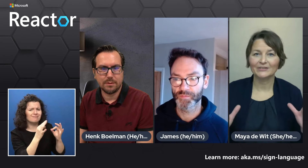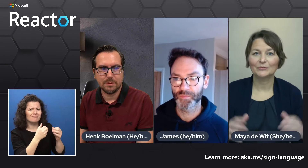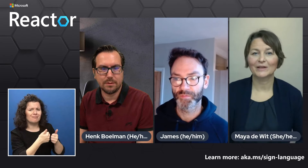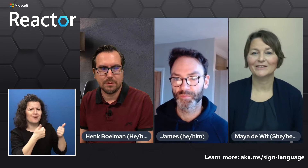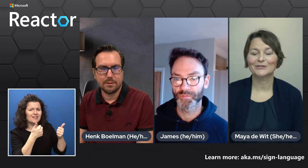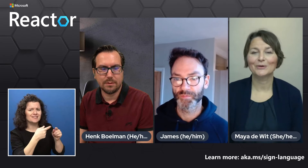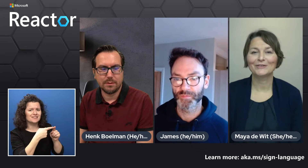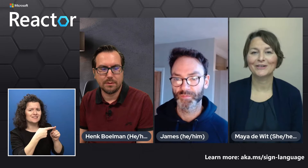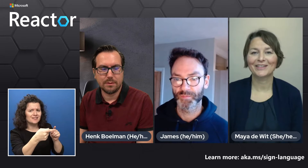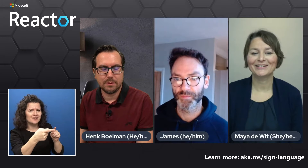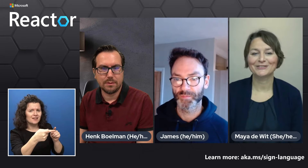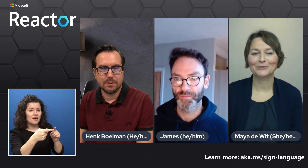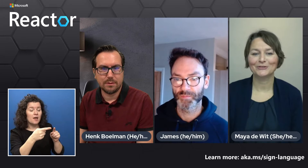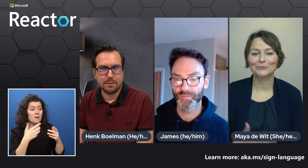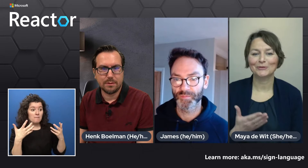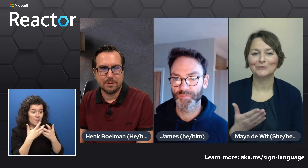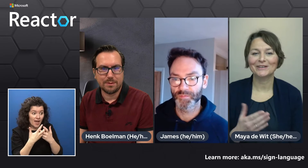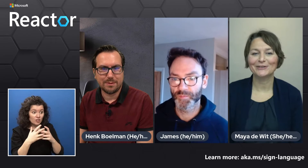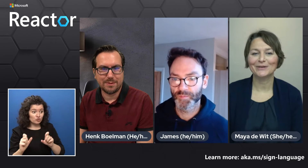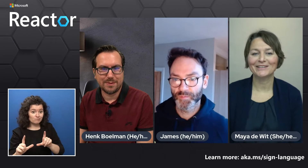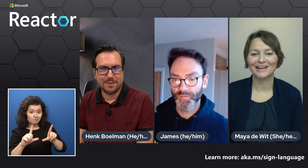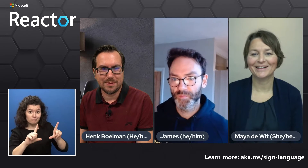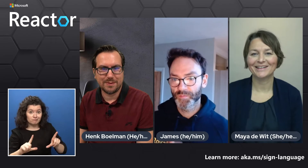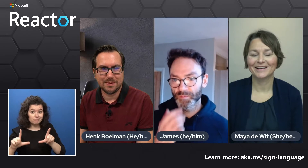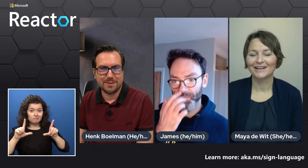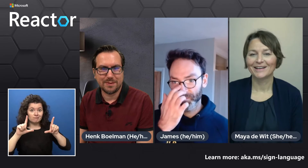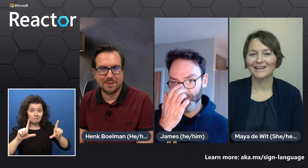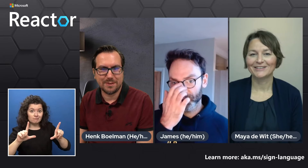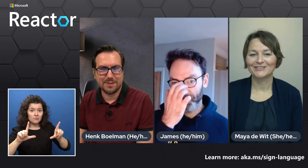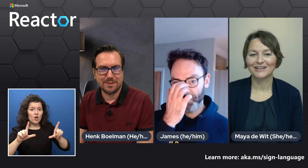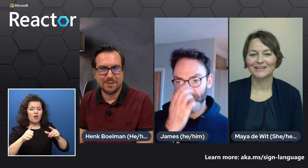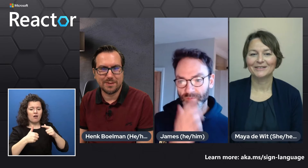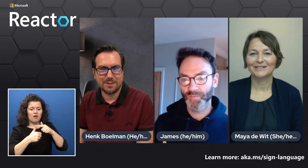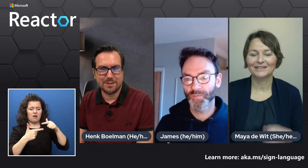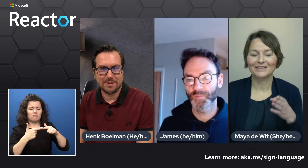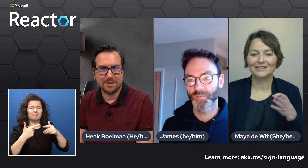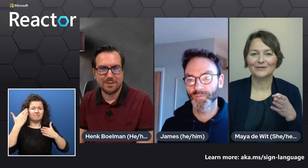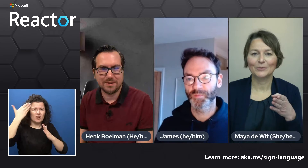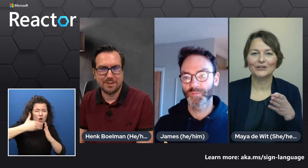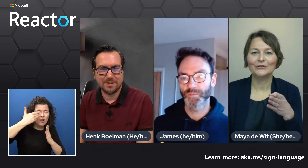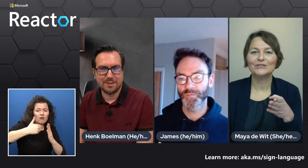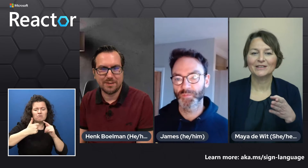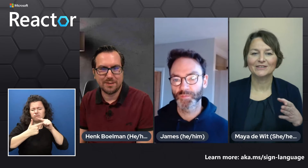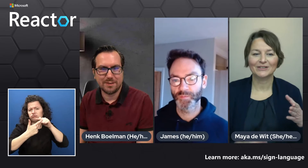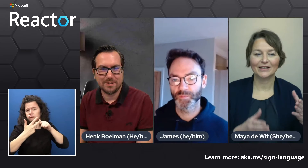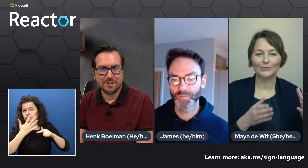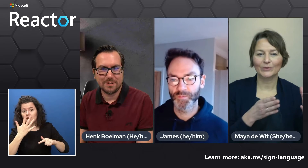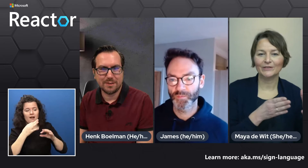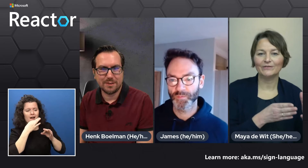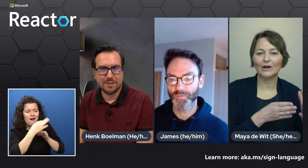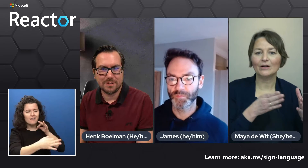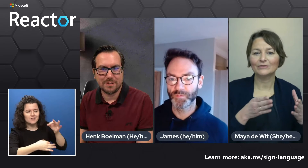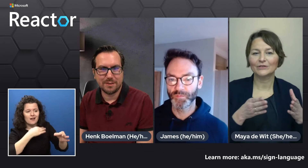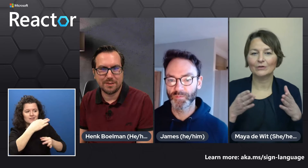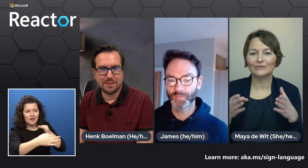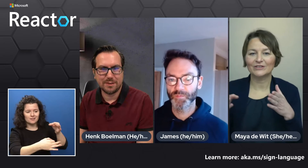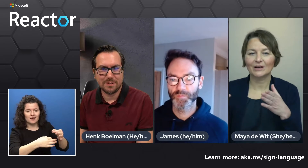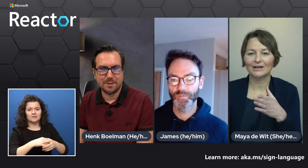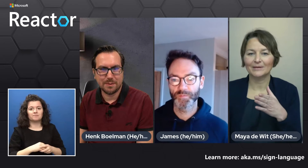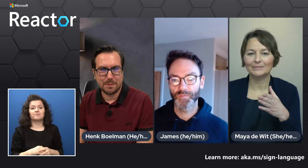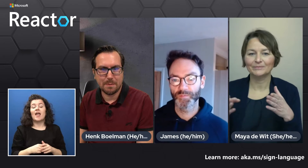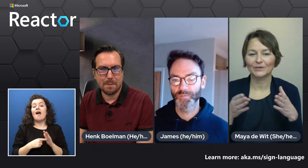correctly displayed? So one of the things which would be really great, Henk, is what you did is, like, we evolved